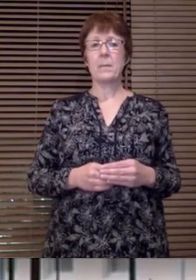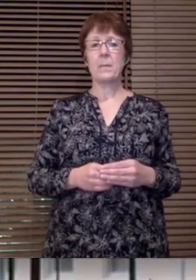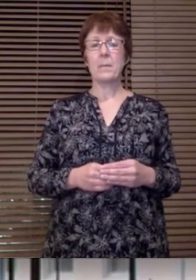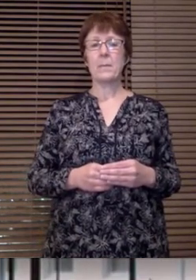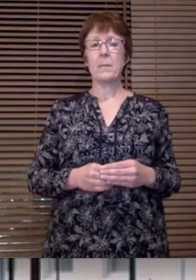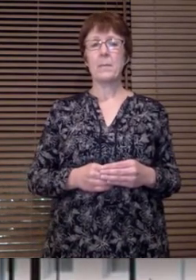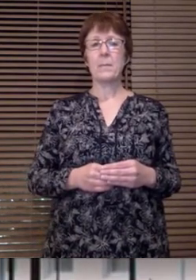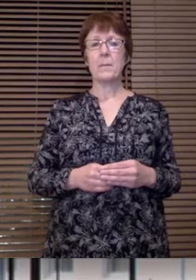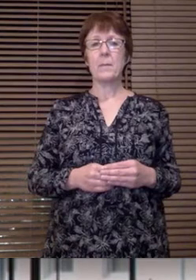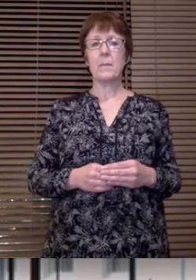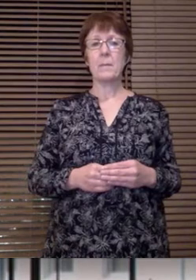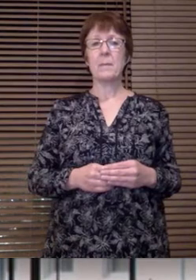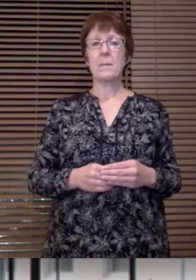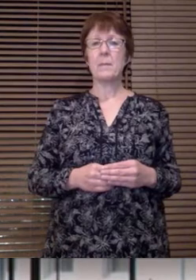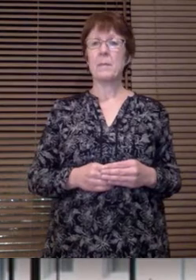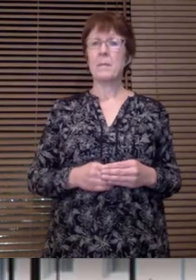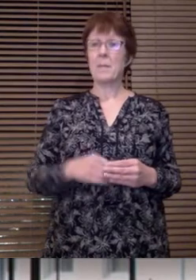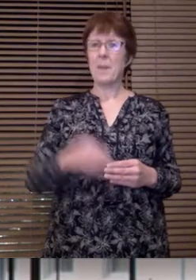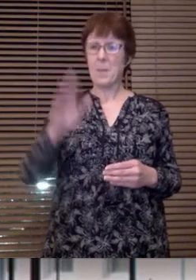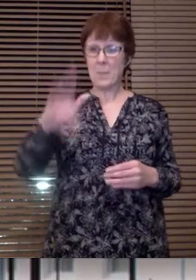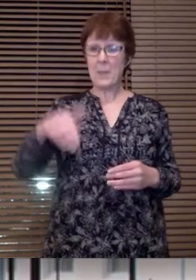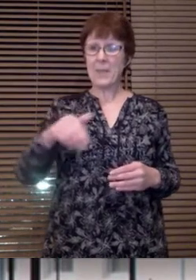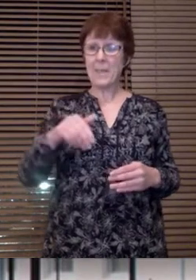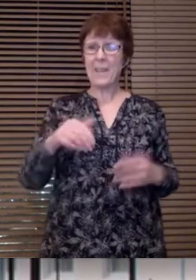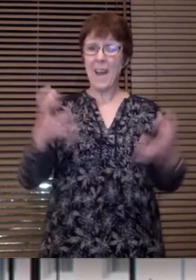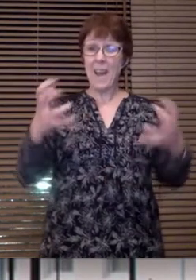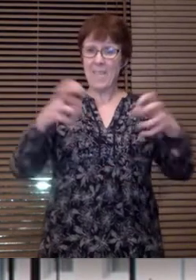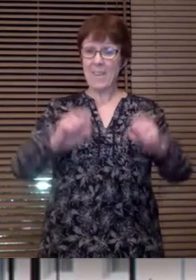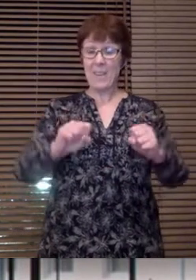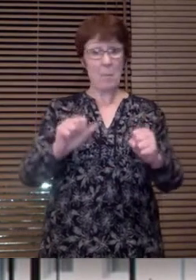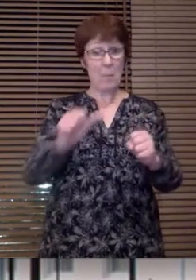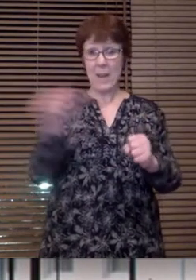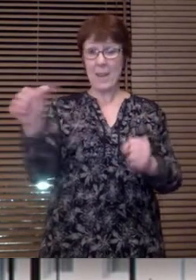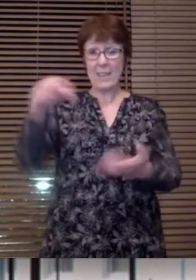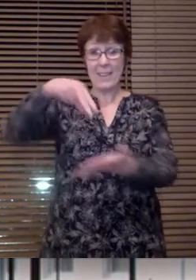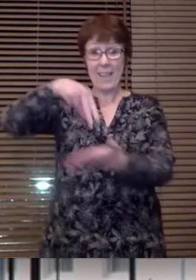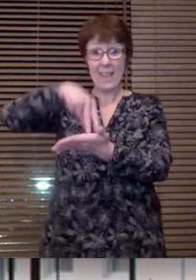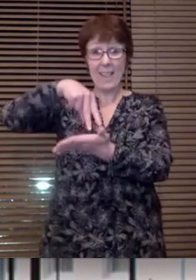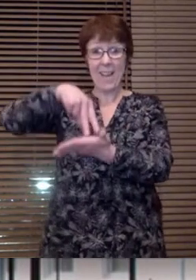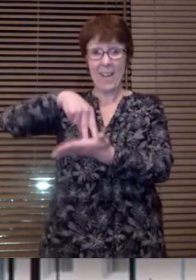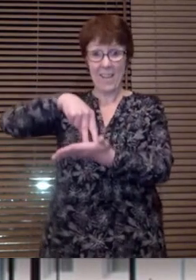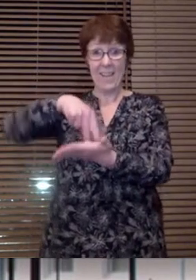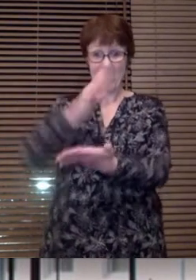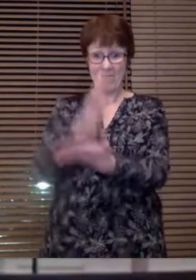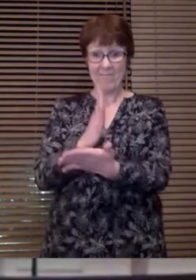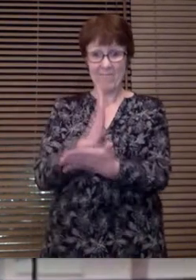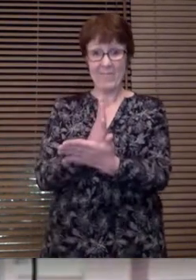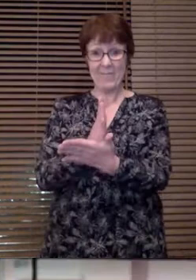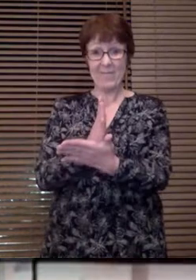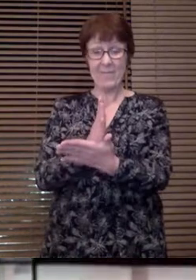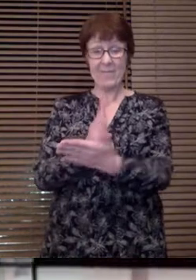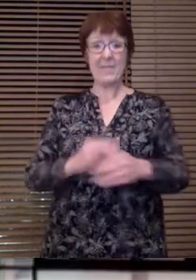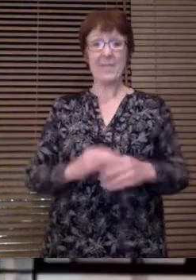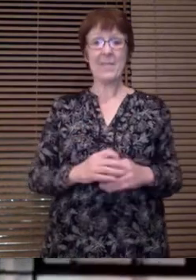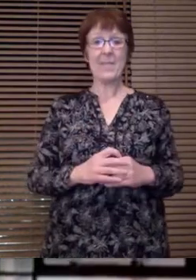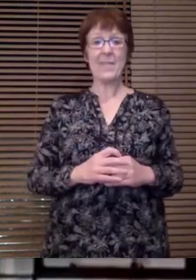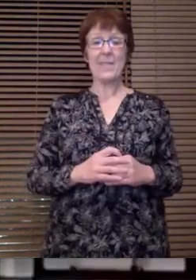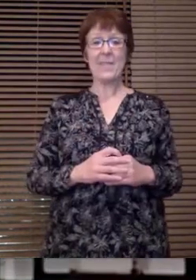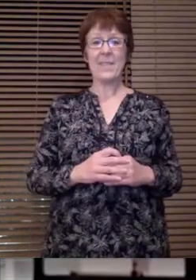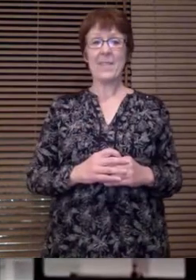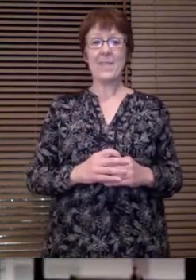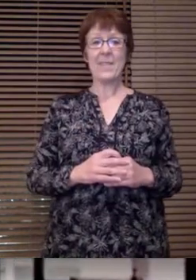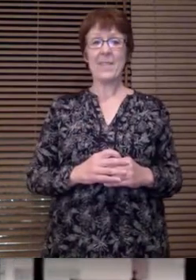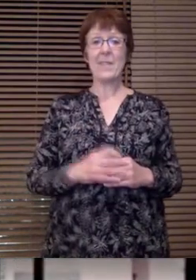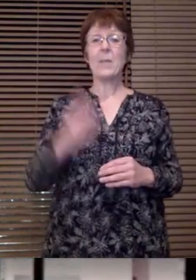Shocked how challenging it is to stand in a straight line. Keep fighting. And we're going